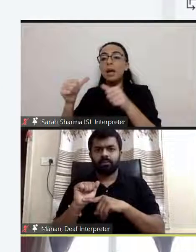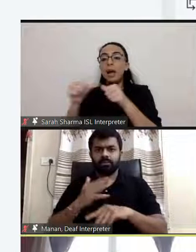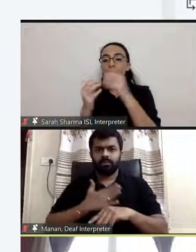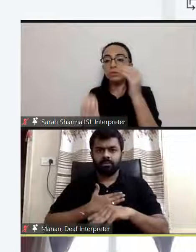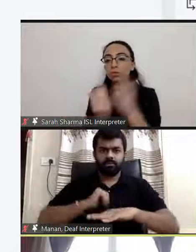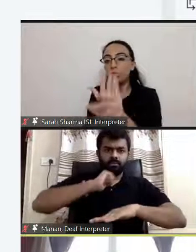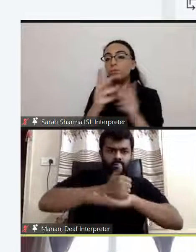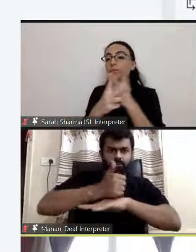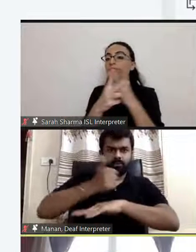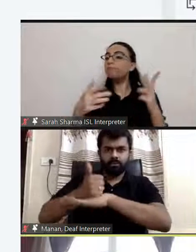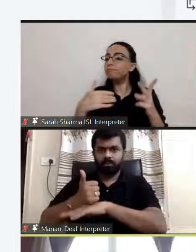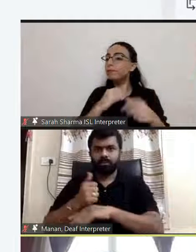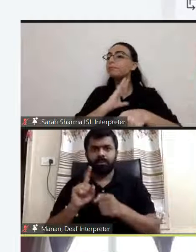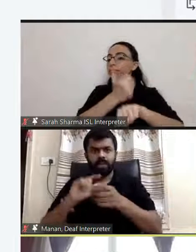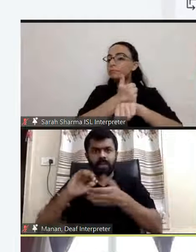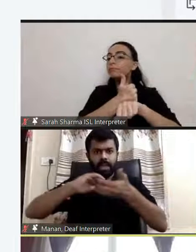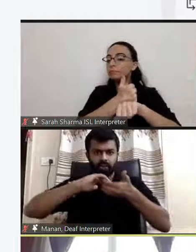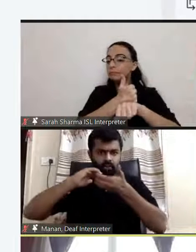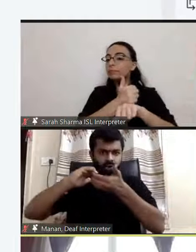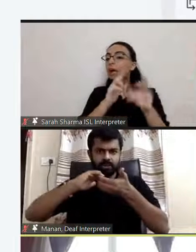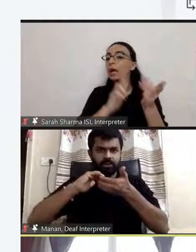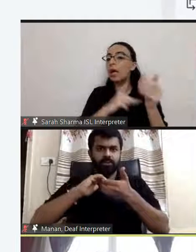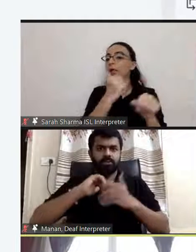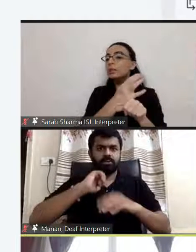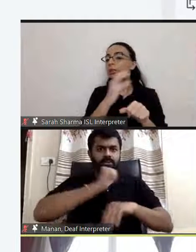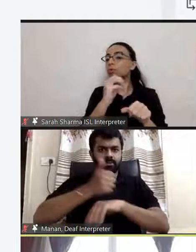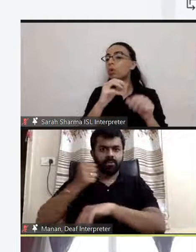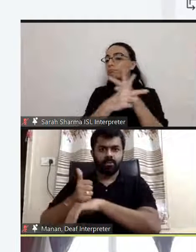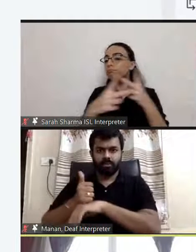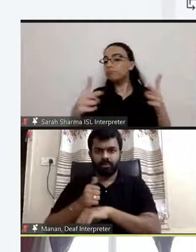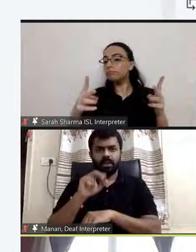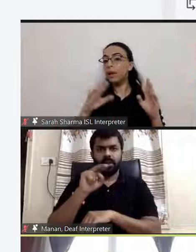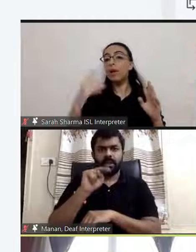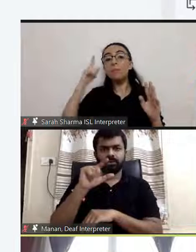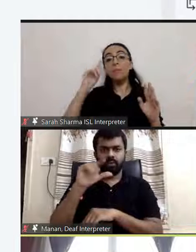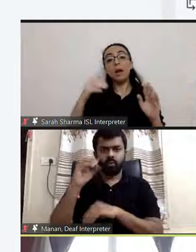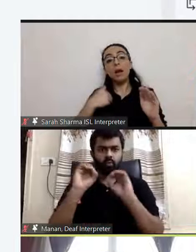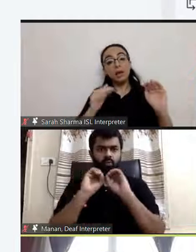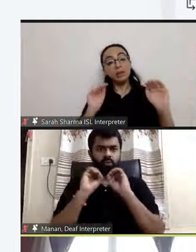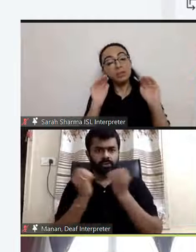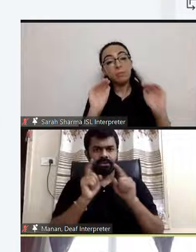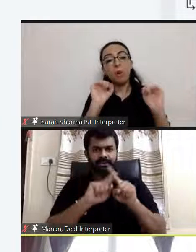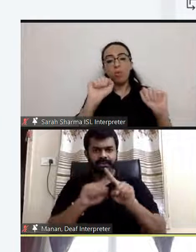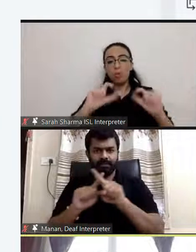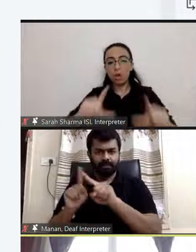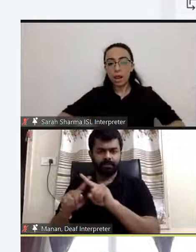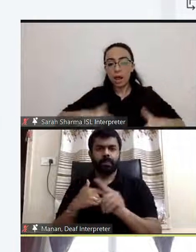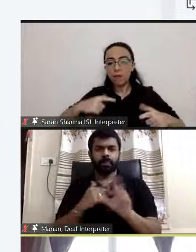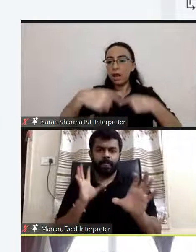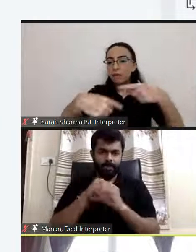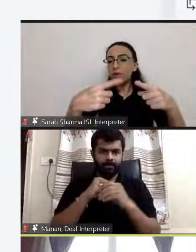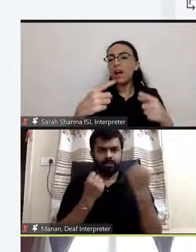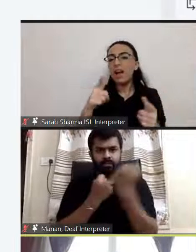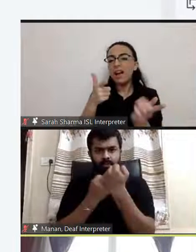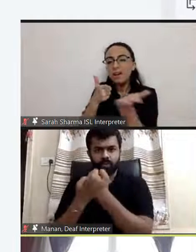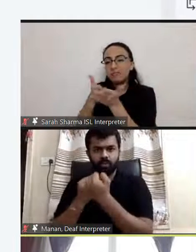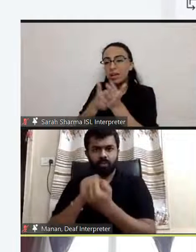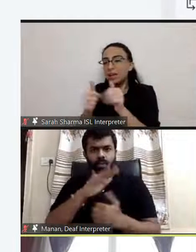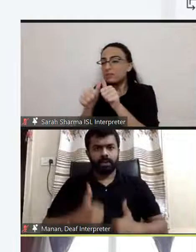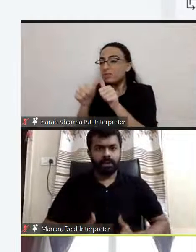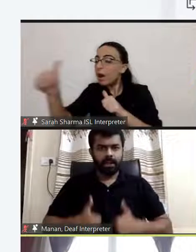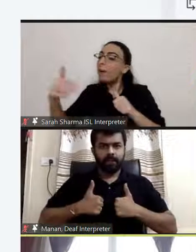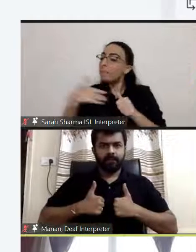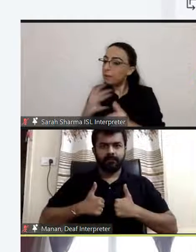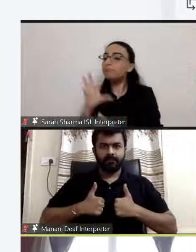leprosy, but also we do support livelihood activities within villages. We also train